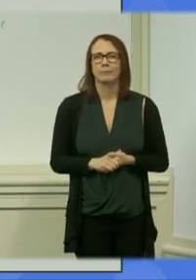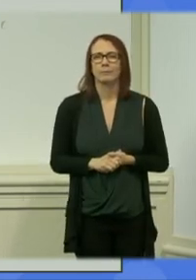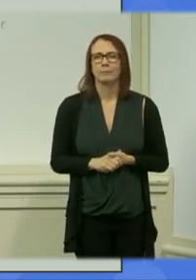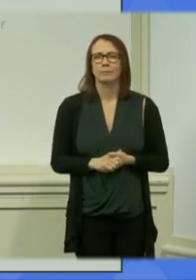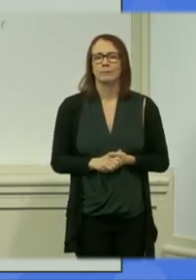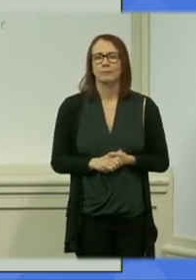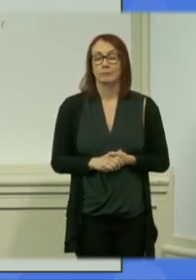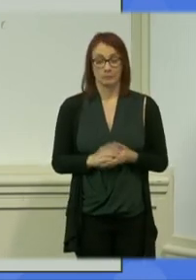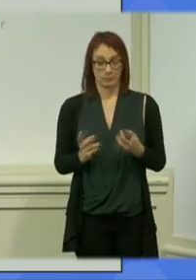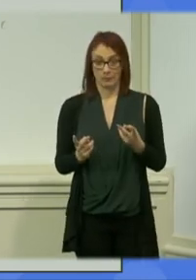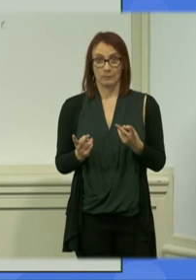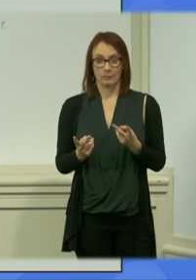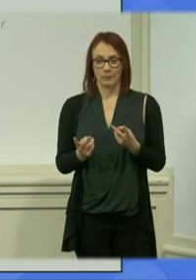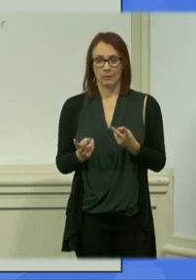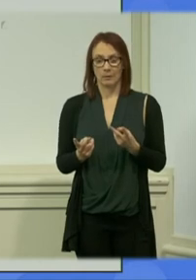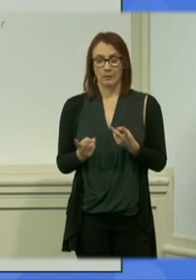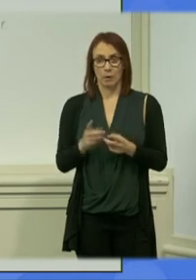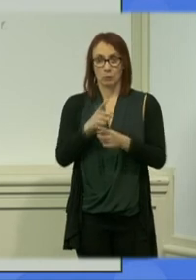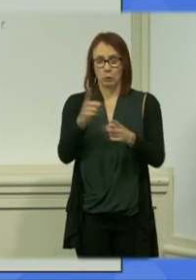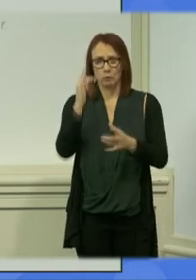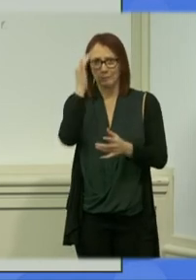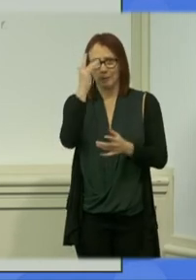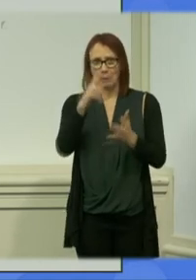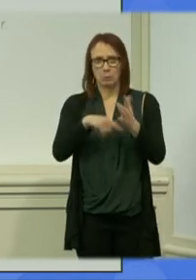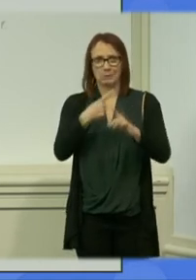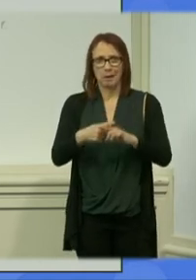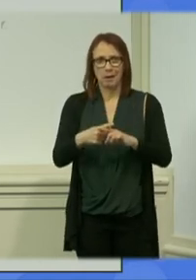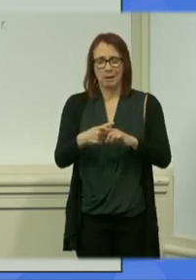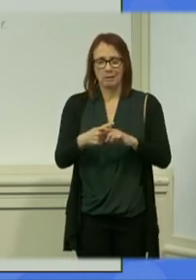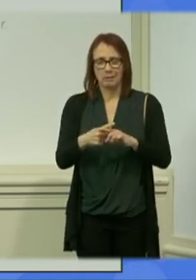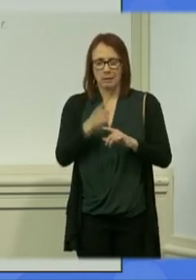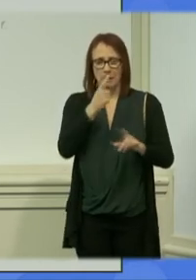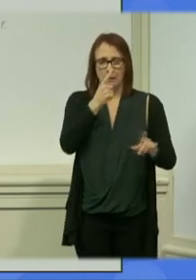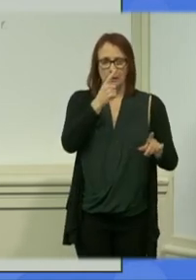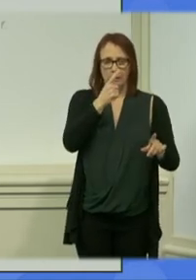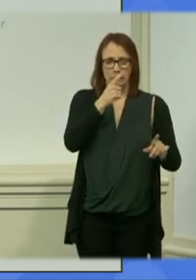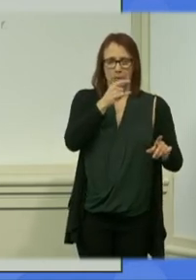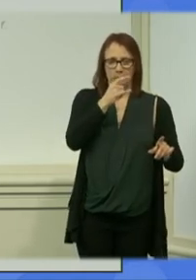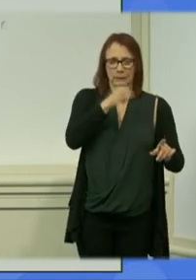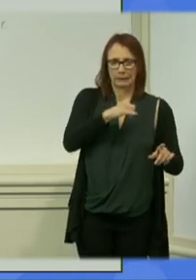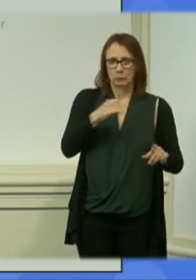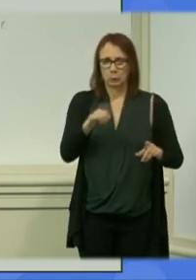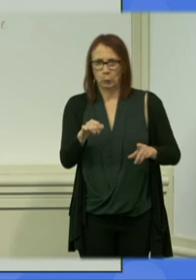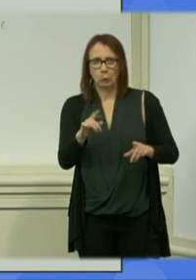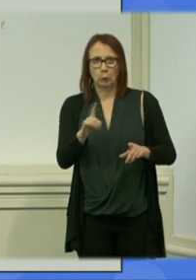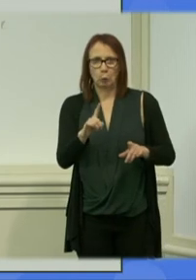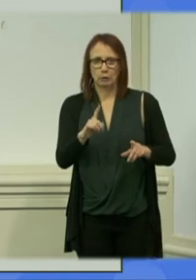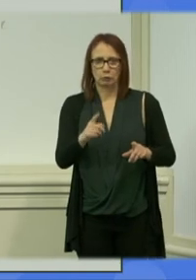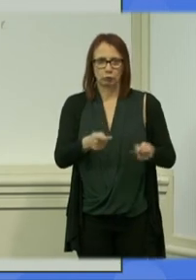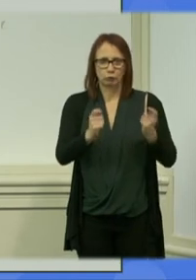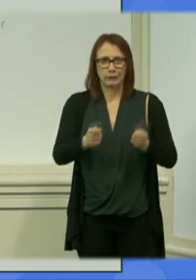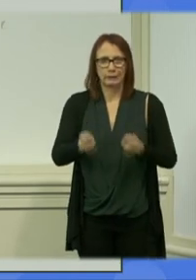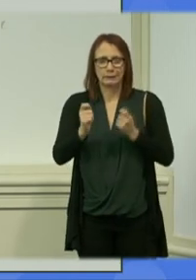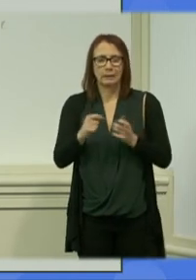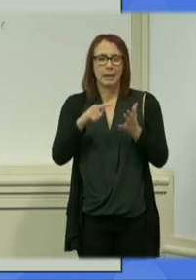another thing in terms of how you might want to look at tax and what you might or might not raise. Tax is one part of a